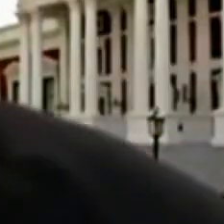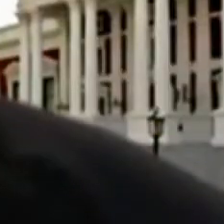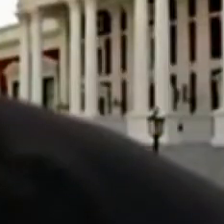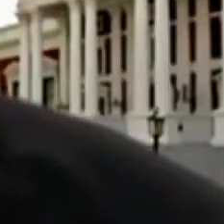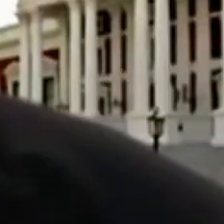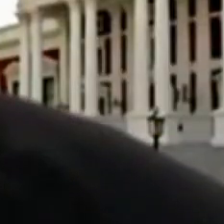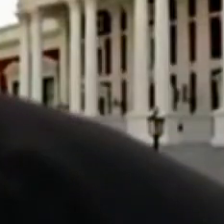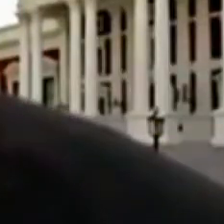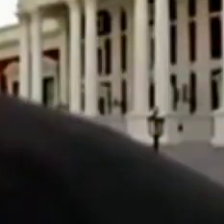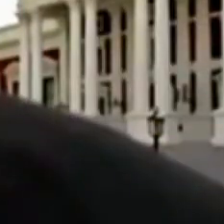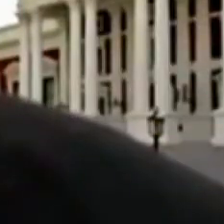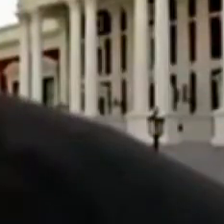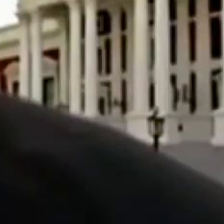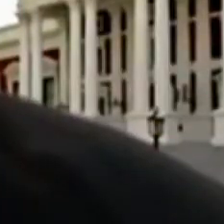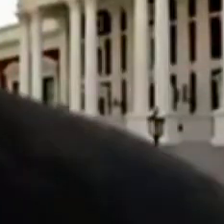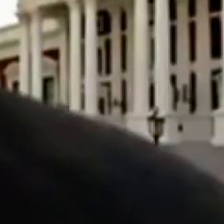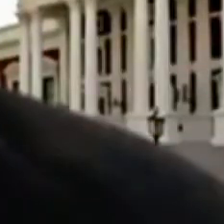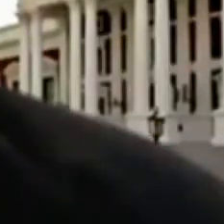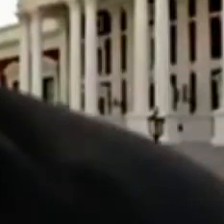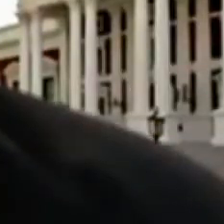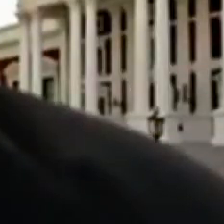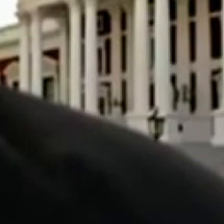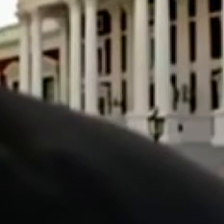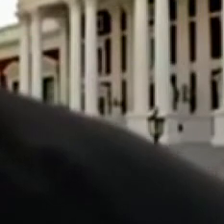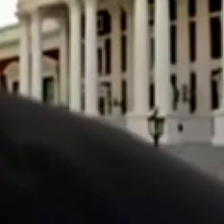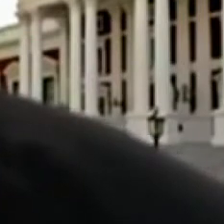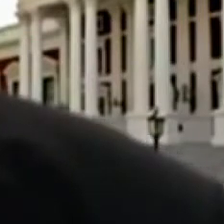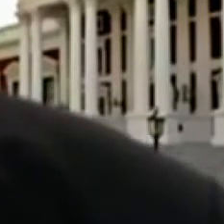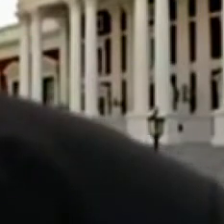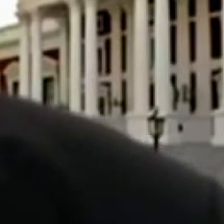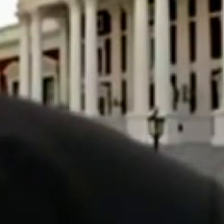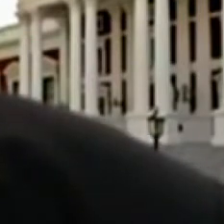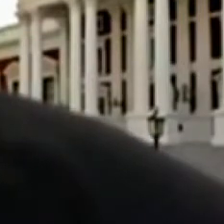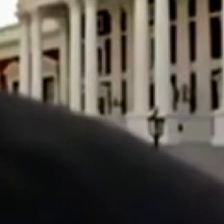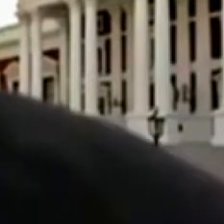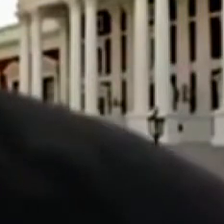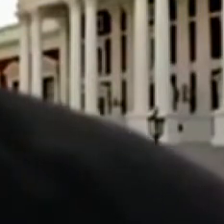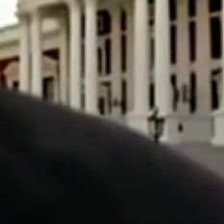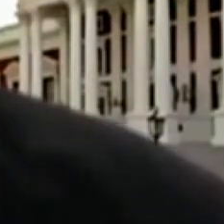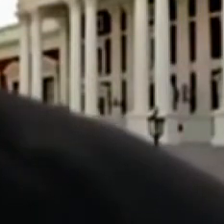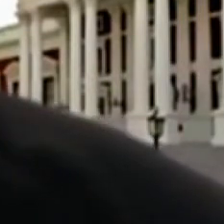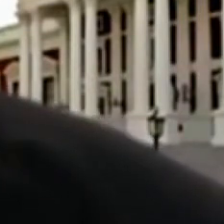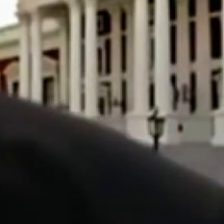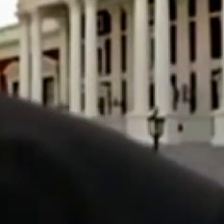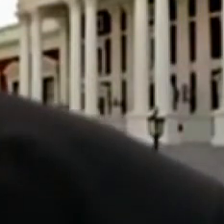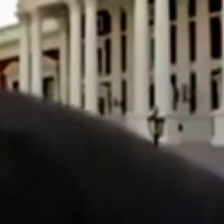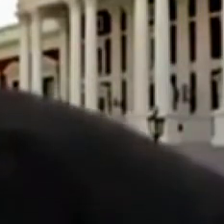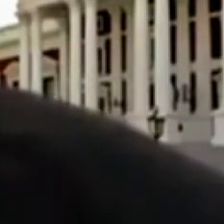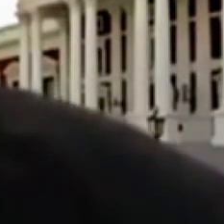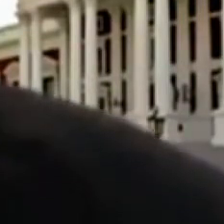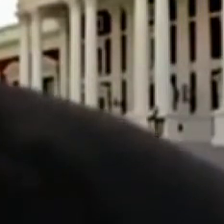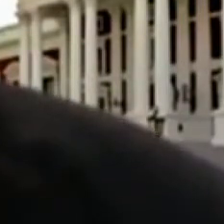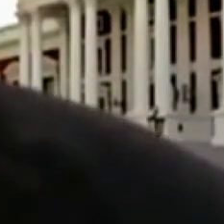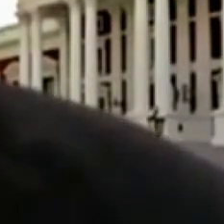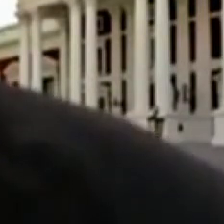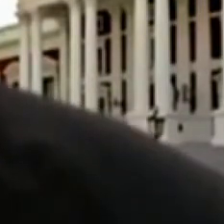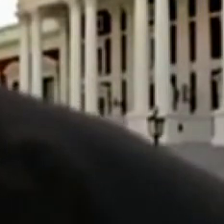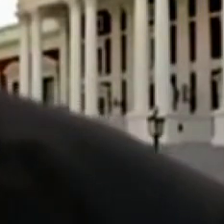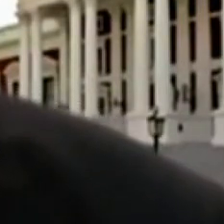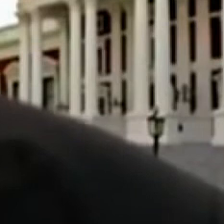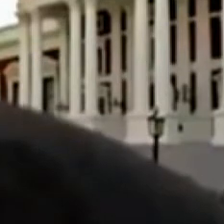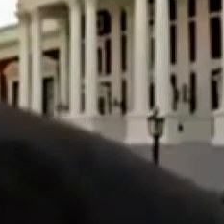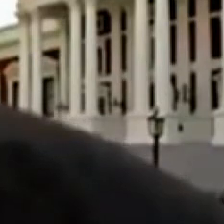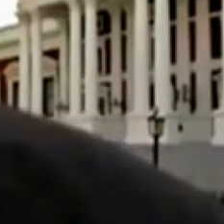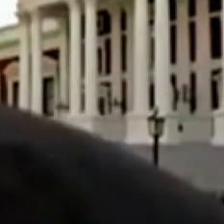Thank you, Honorable Member. You and the previous member, Honorable Whitfield, asked several